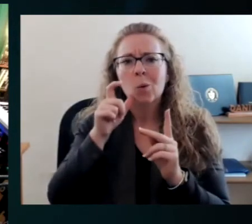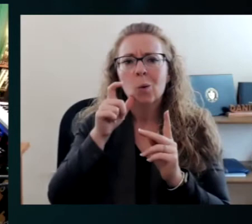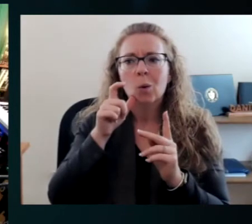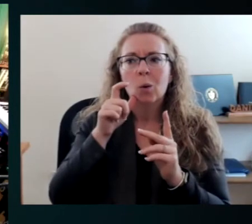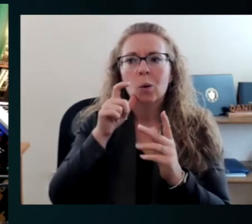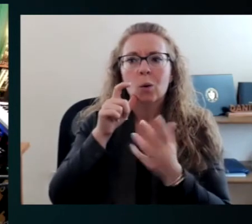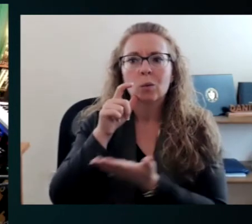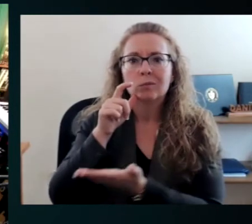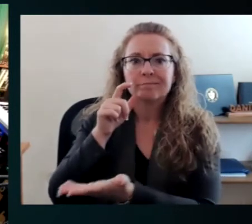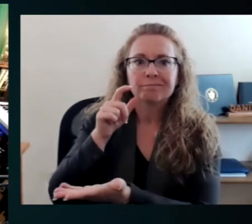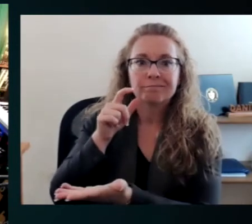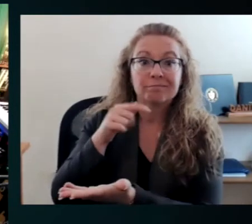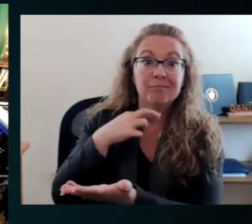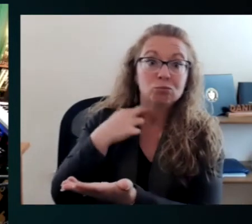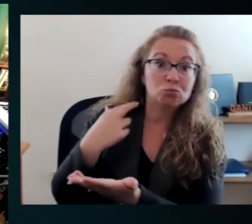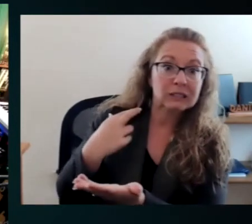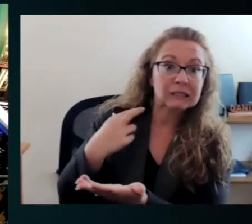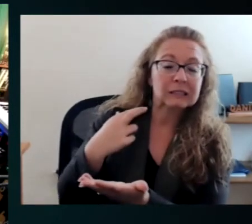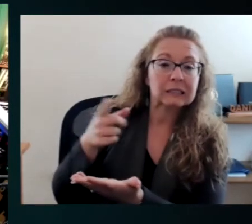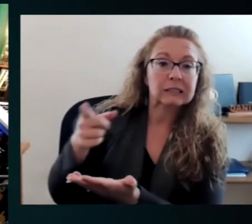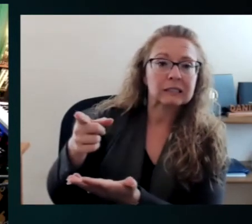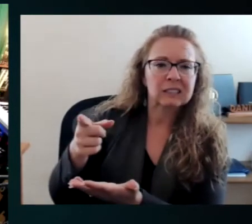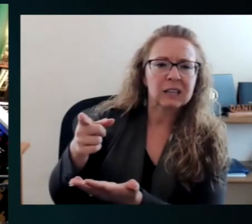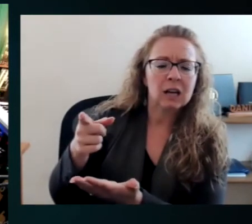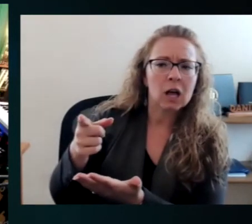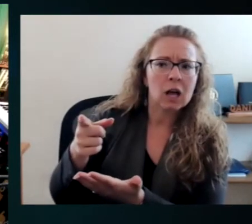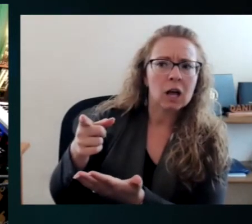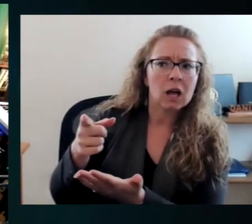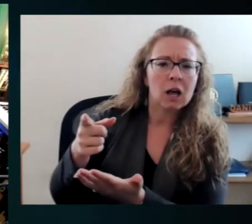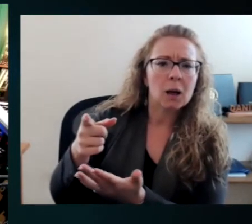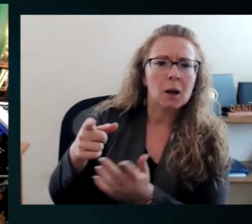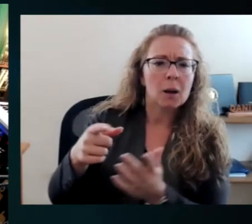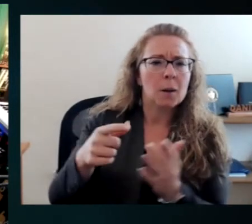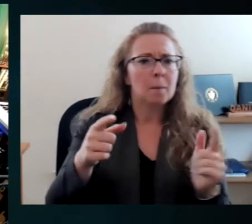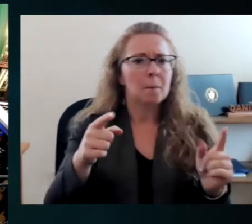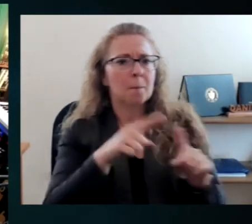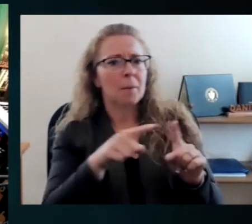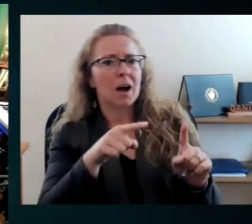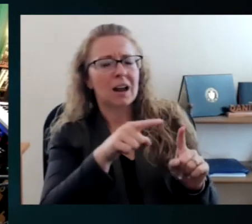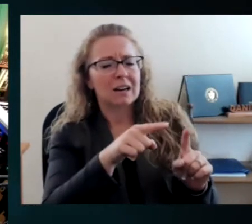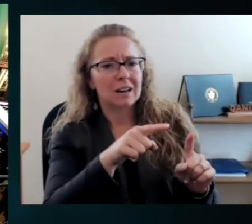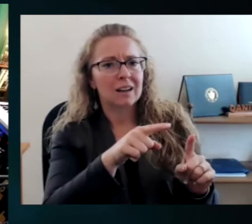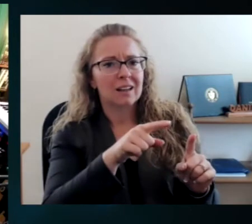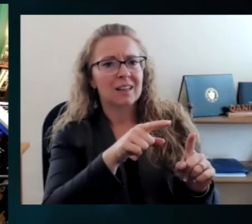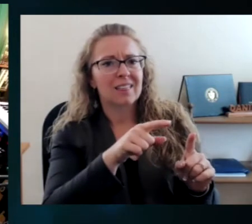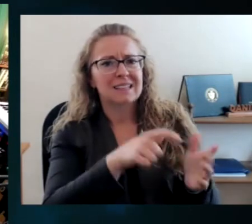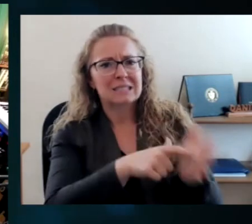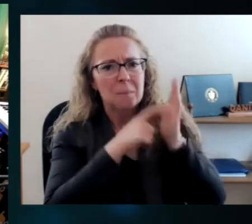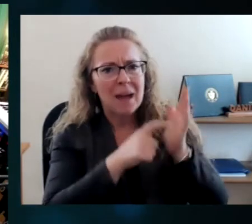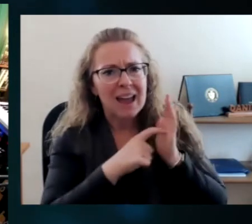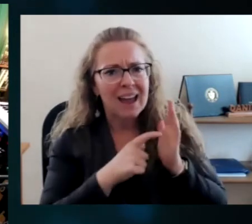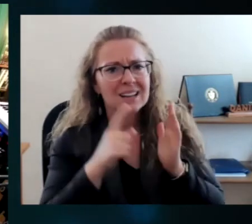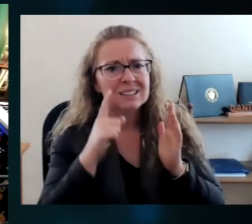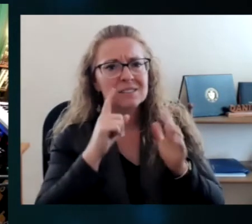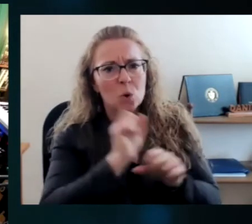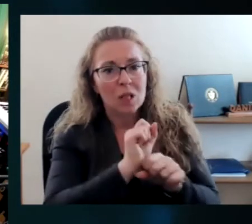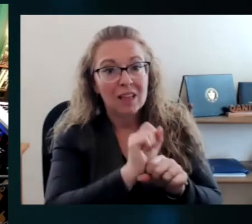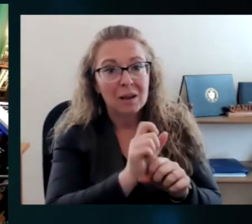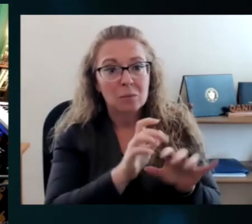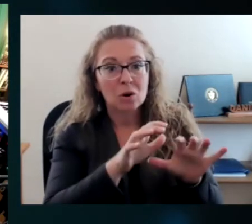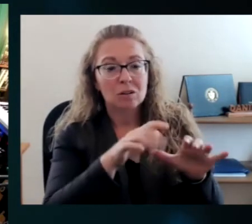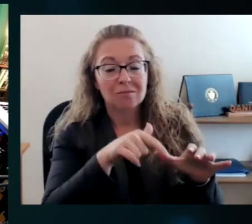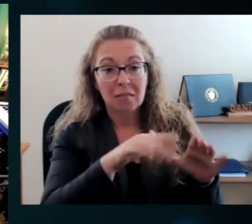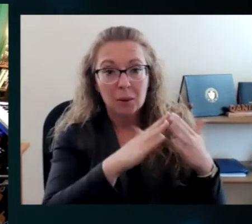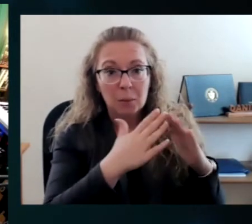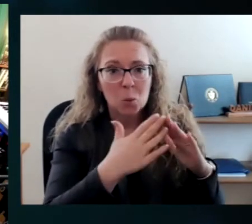the unrelenting demands for that kind of epistemic labor that come our way in this community. Because I think this